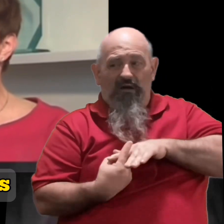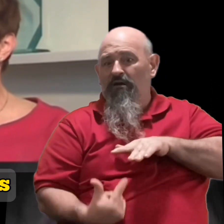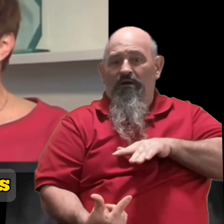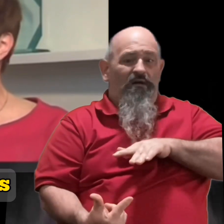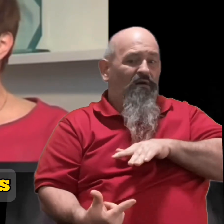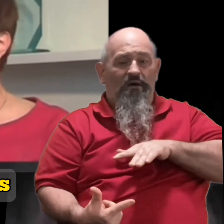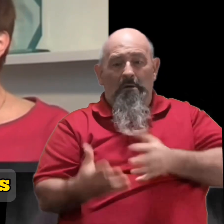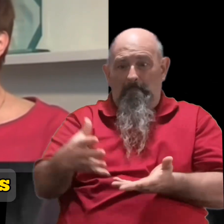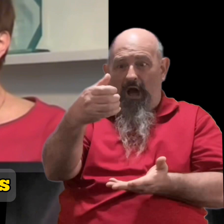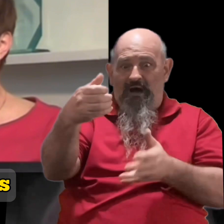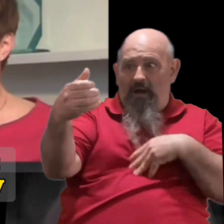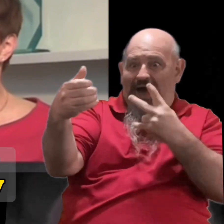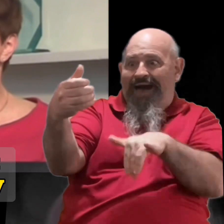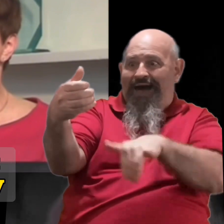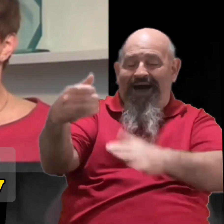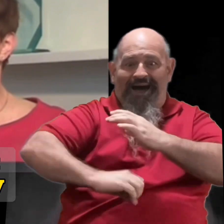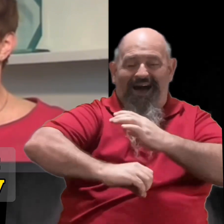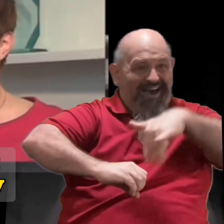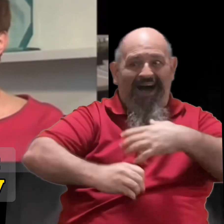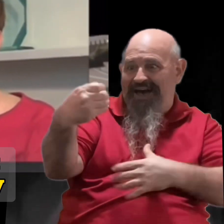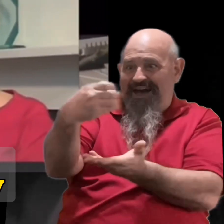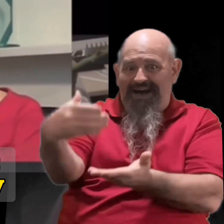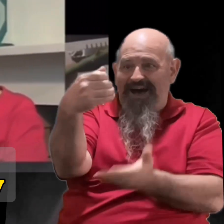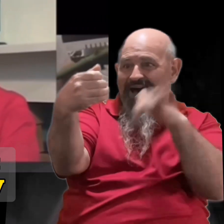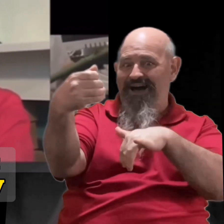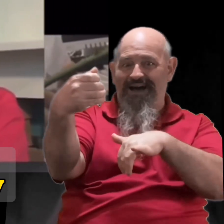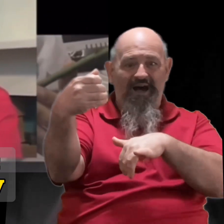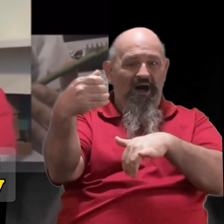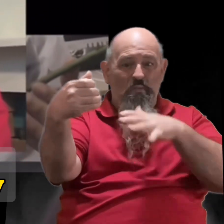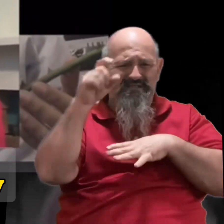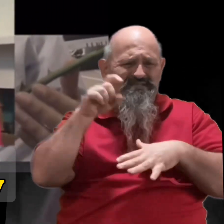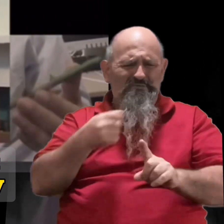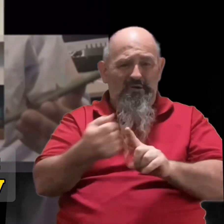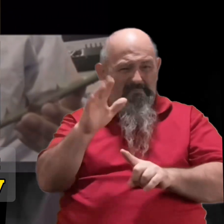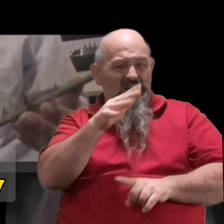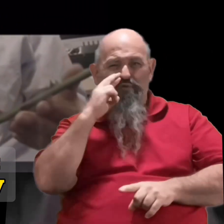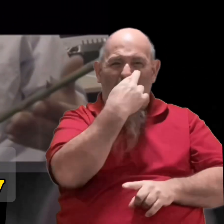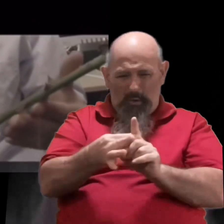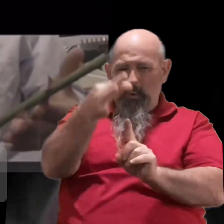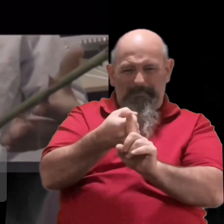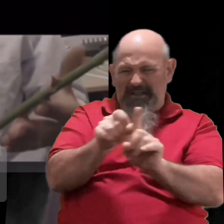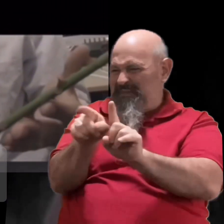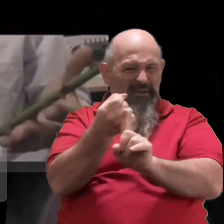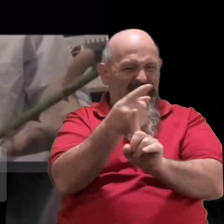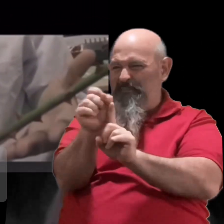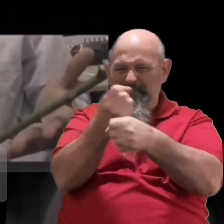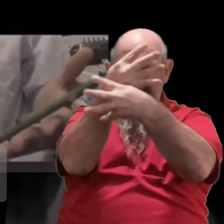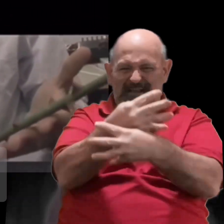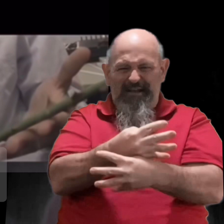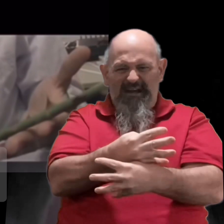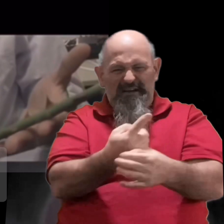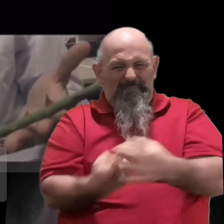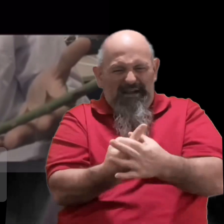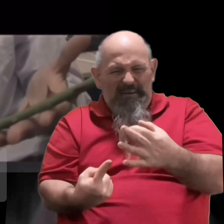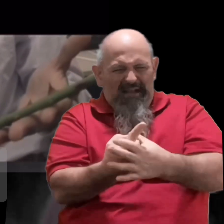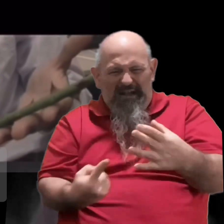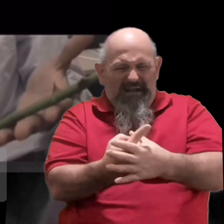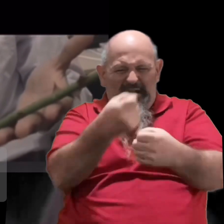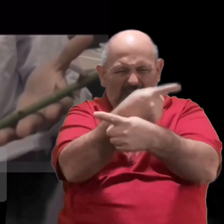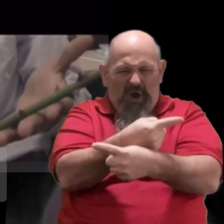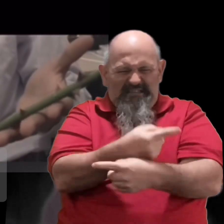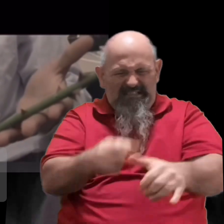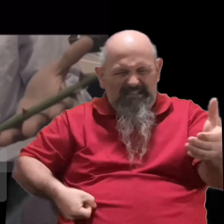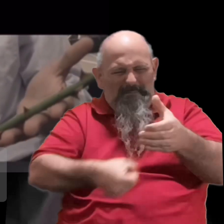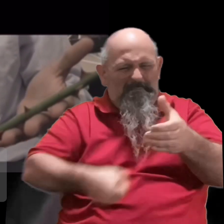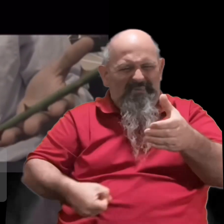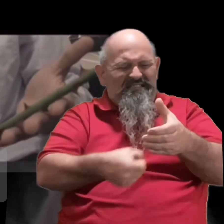broom handles, bottles. One woman said that she was sexually abused by rose stems with the thorns